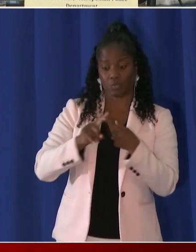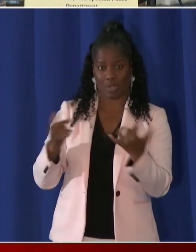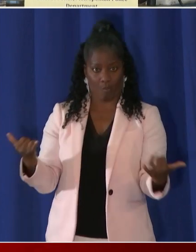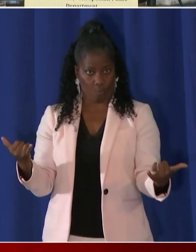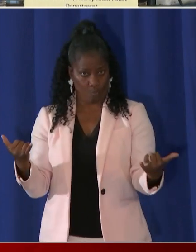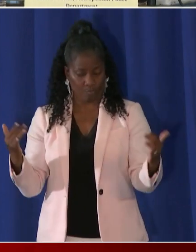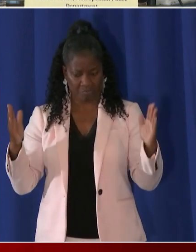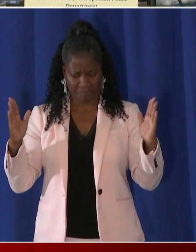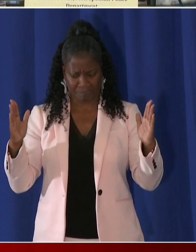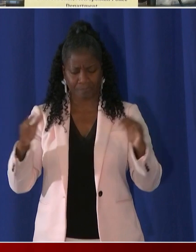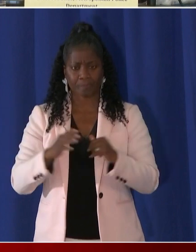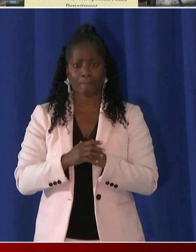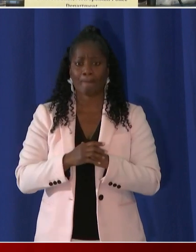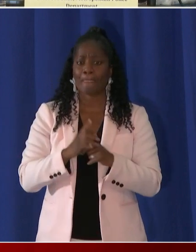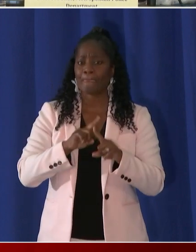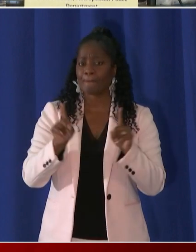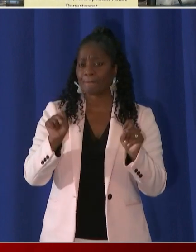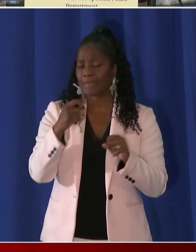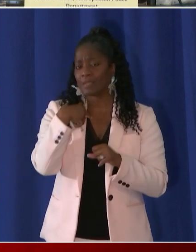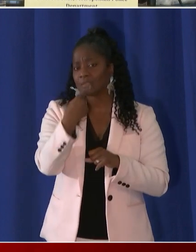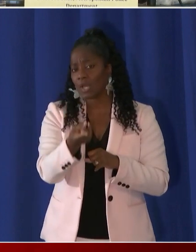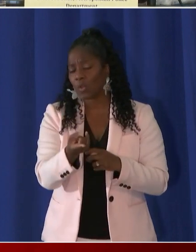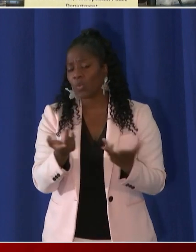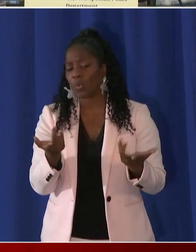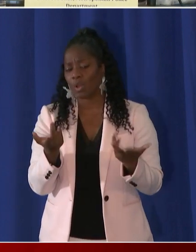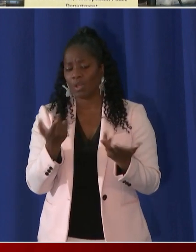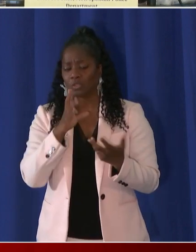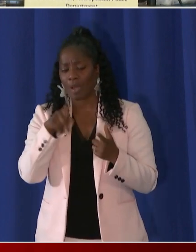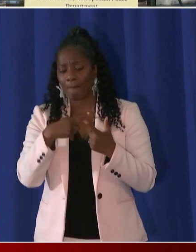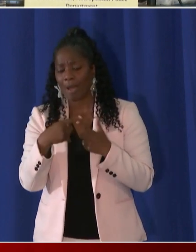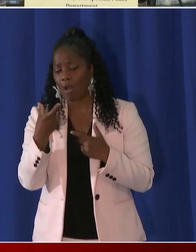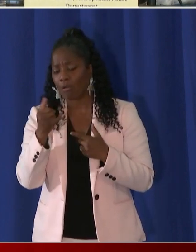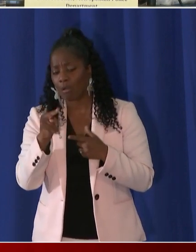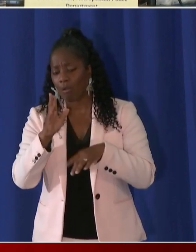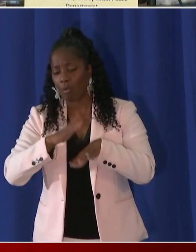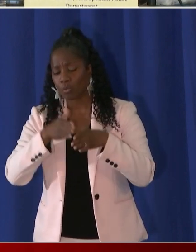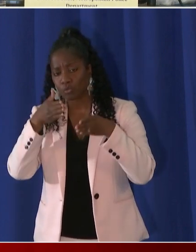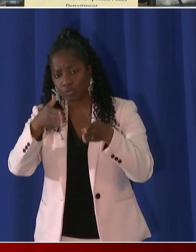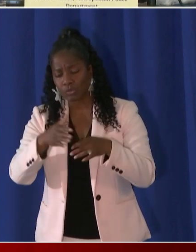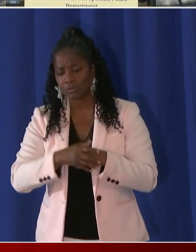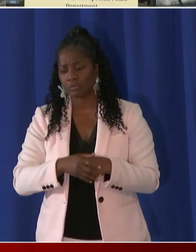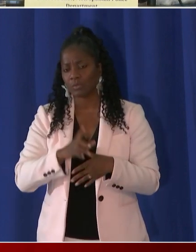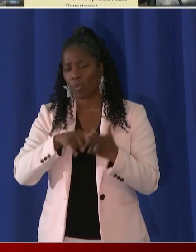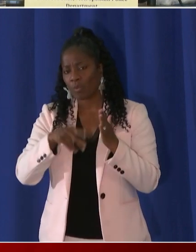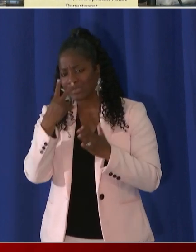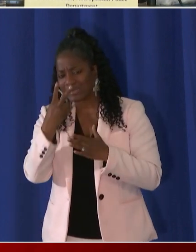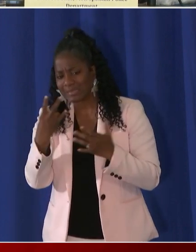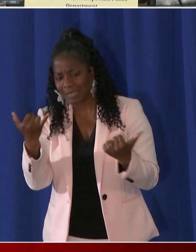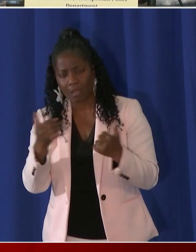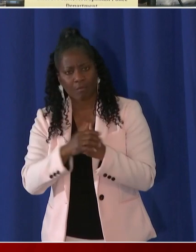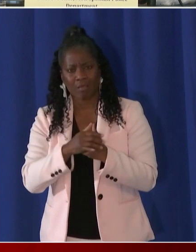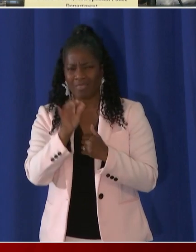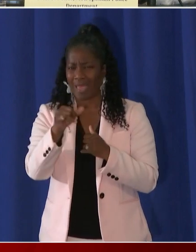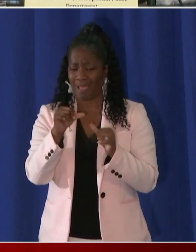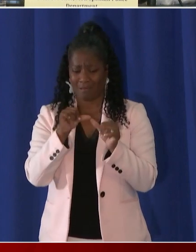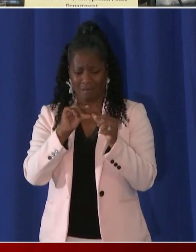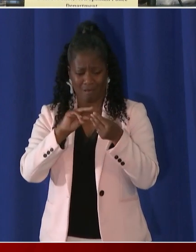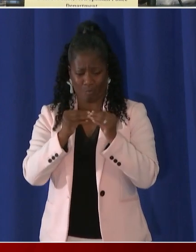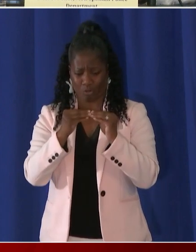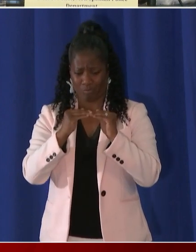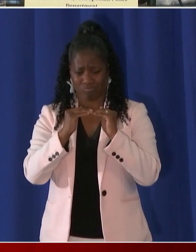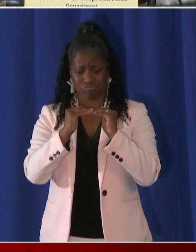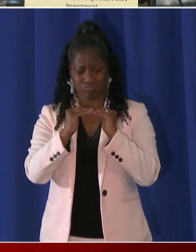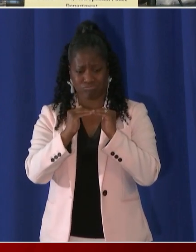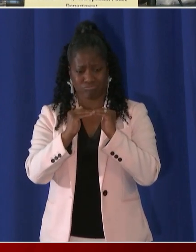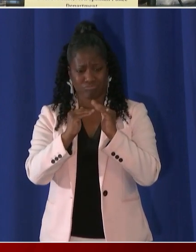now. But I can tell you, when you talk about the firearms that are on the street, when you talk about what we're seeing, that number is not letting up. We're